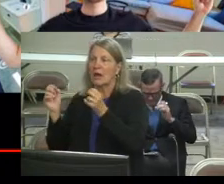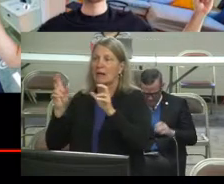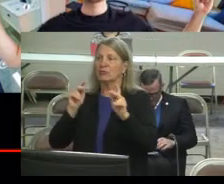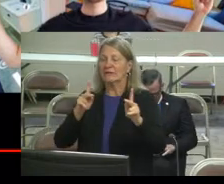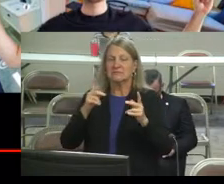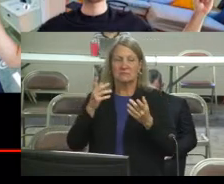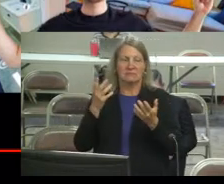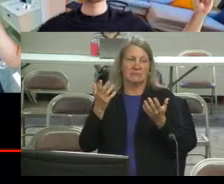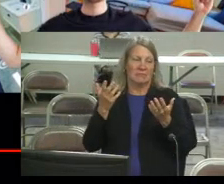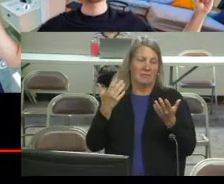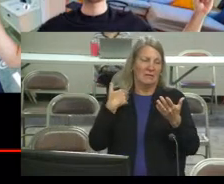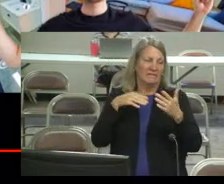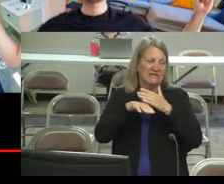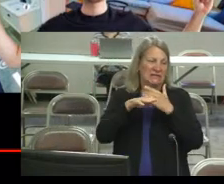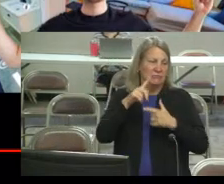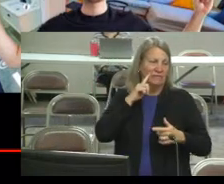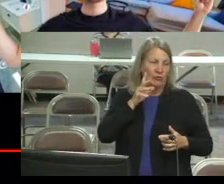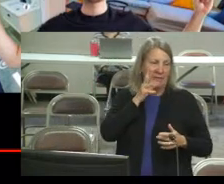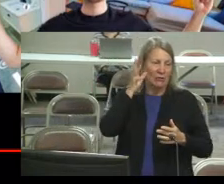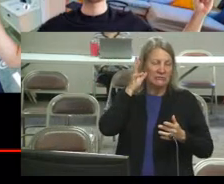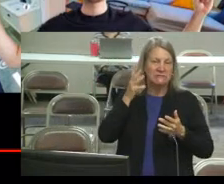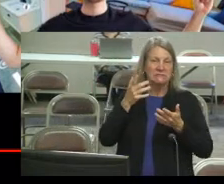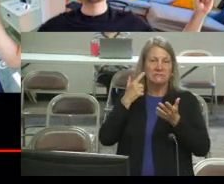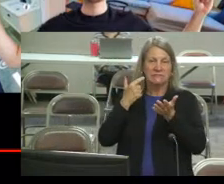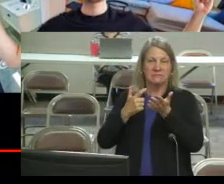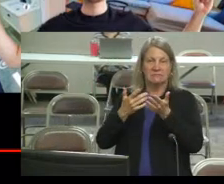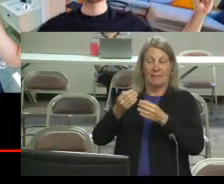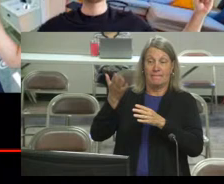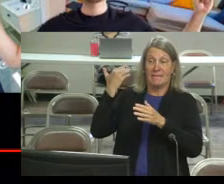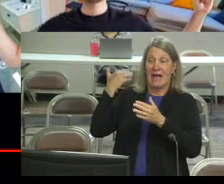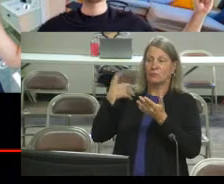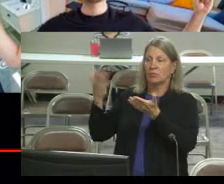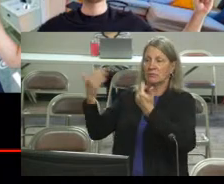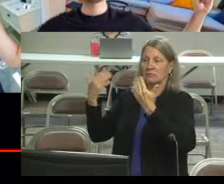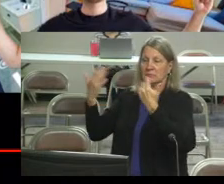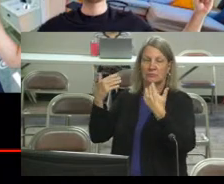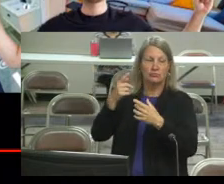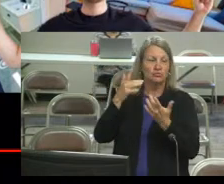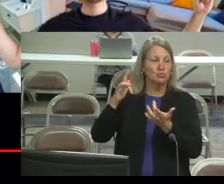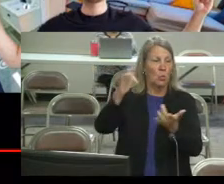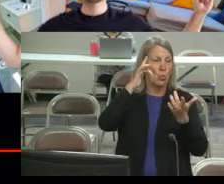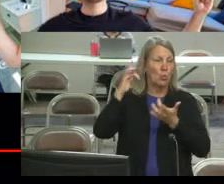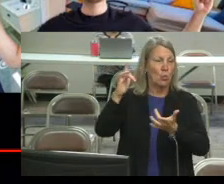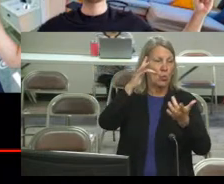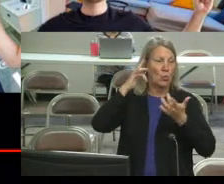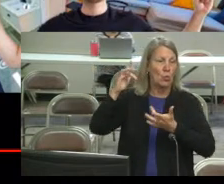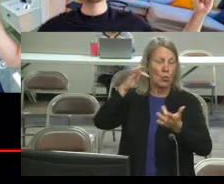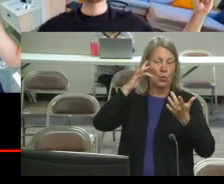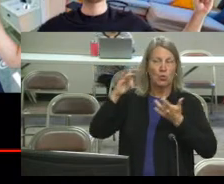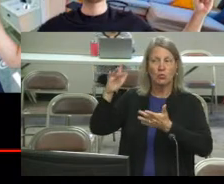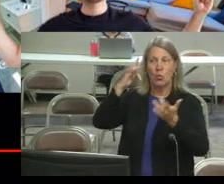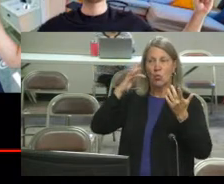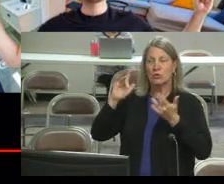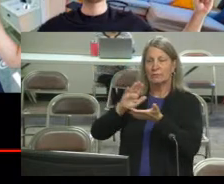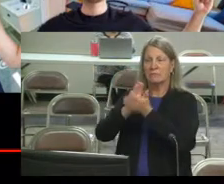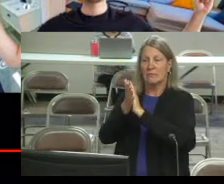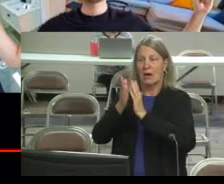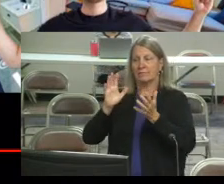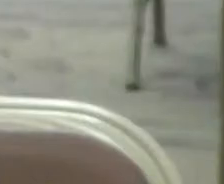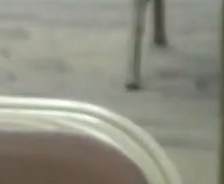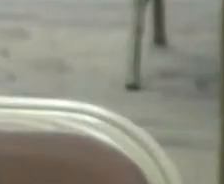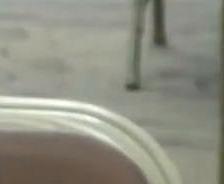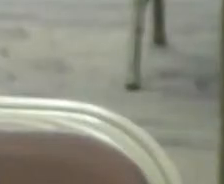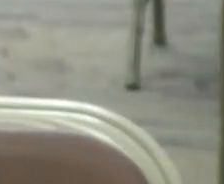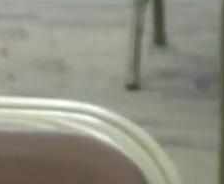elementary school our Outreach departments and so on and so forth and this will be fully accessible for parents so in the past we would offer